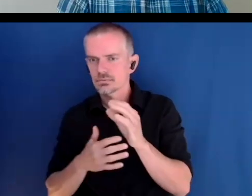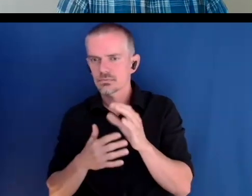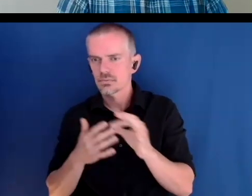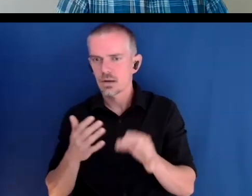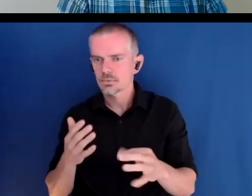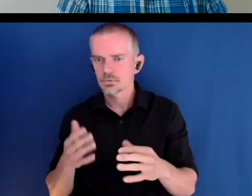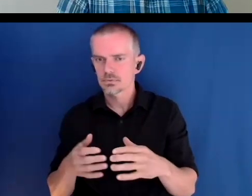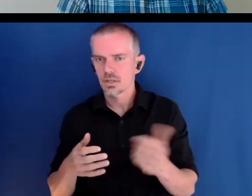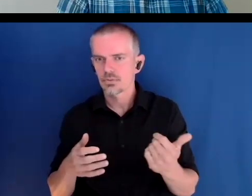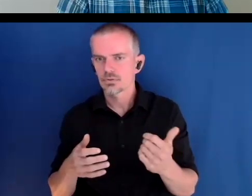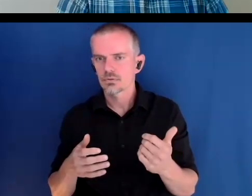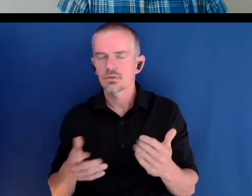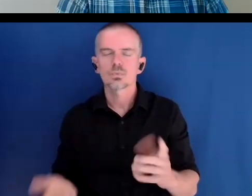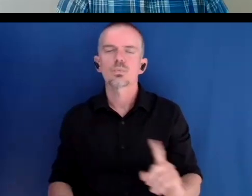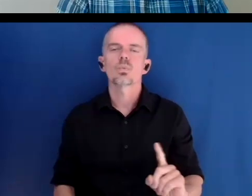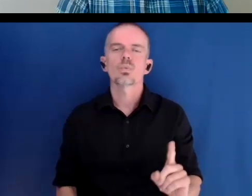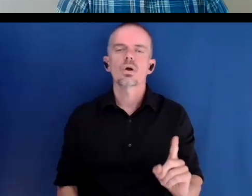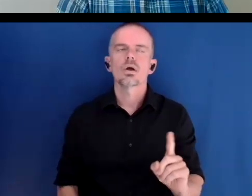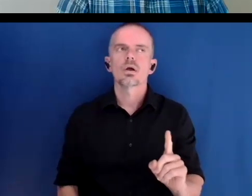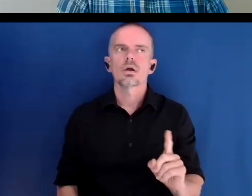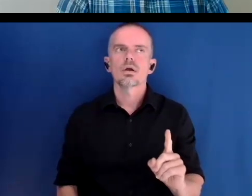or people that folks should try to get in touch with.